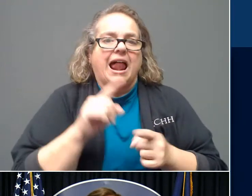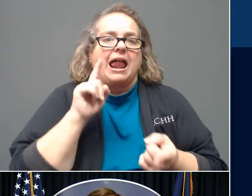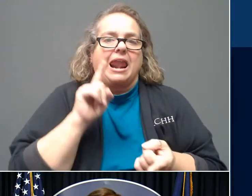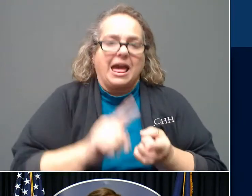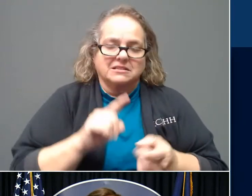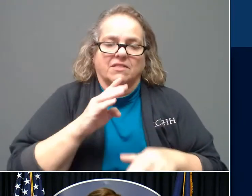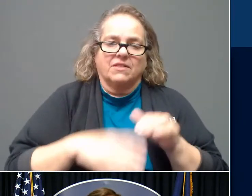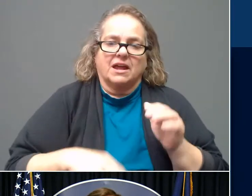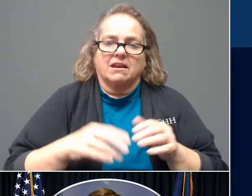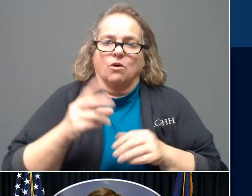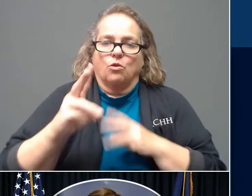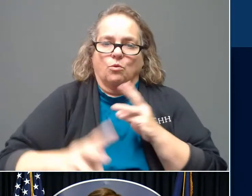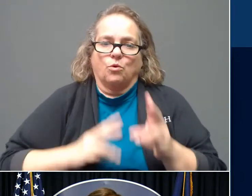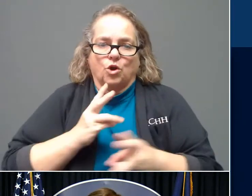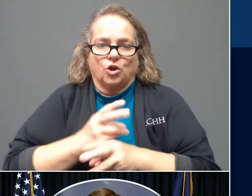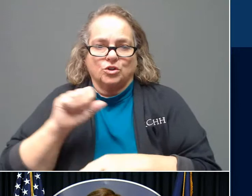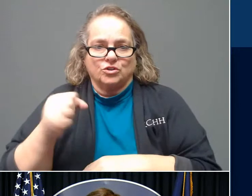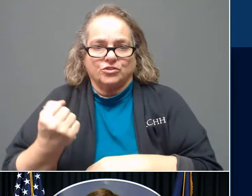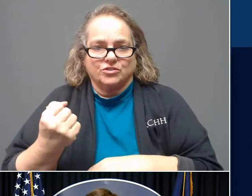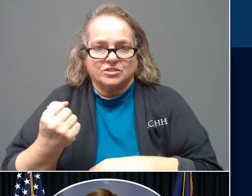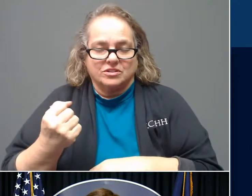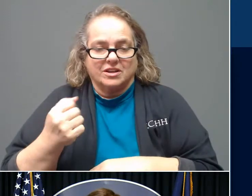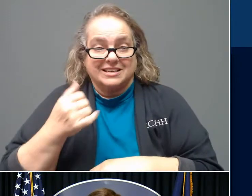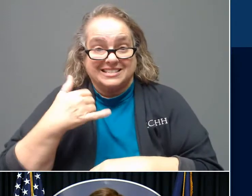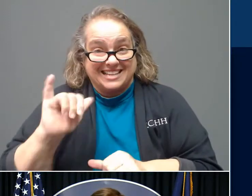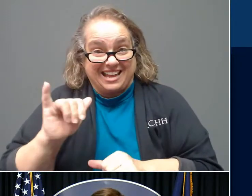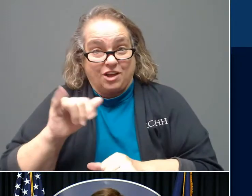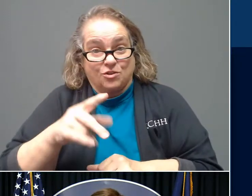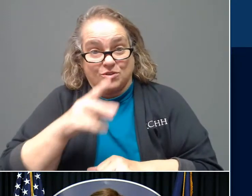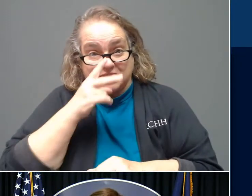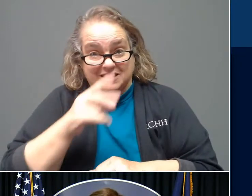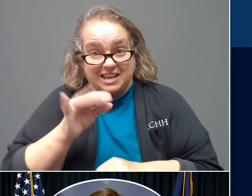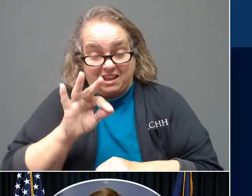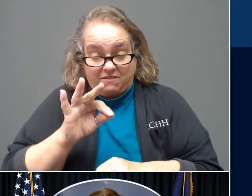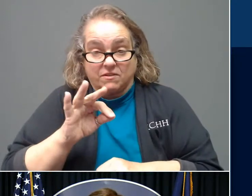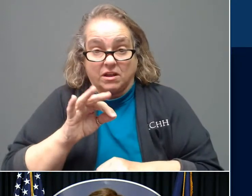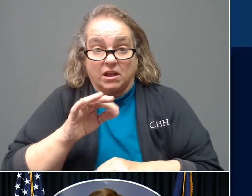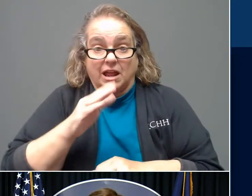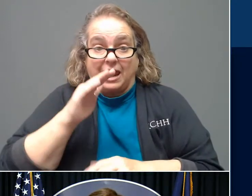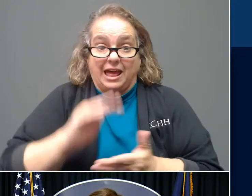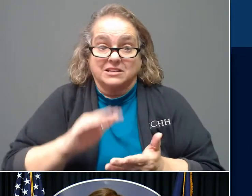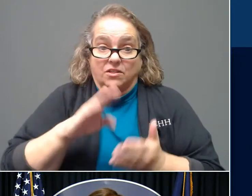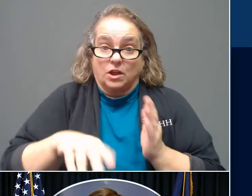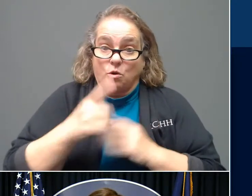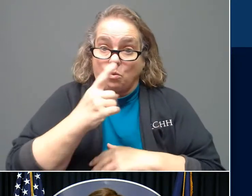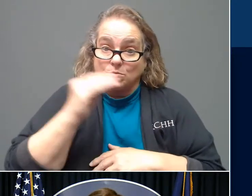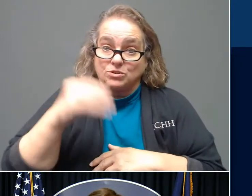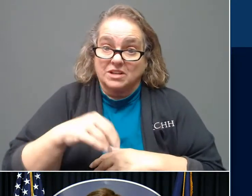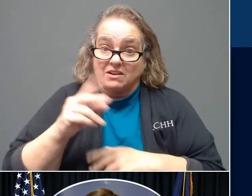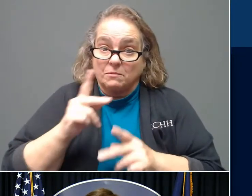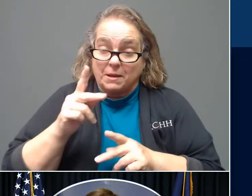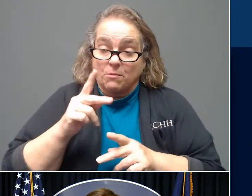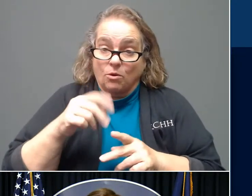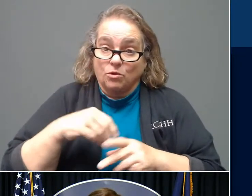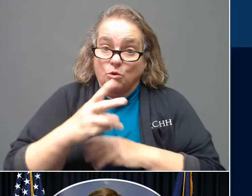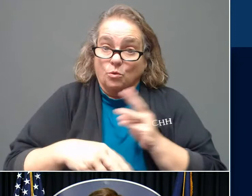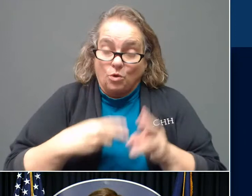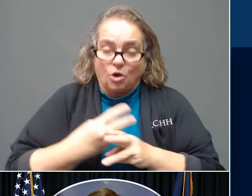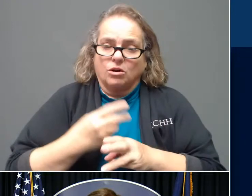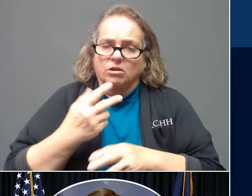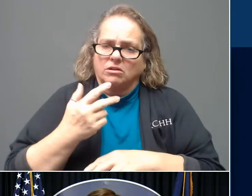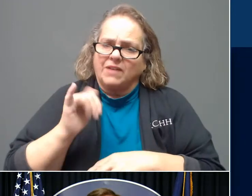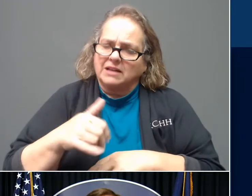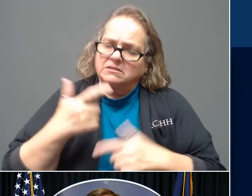people a day who are contracting this virus, 1% creates a really tough death toll. In the United